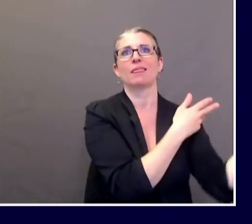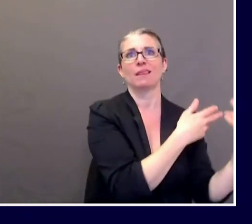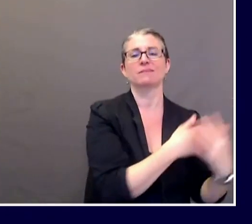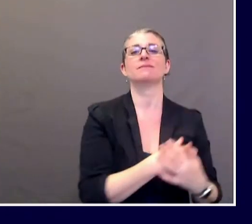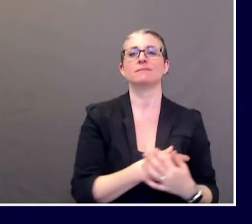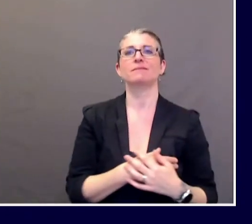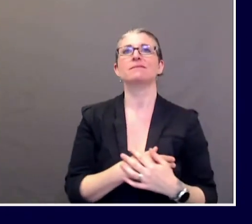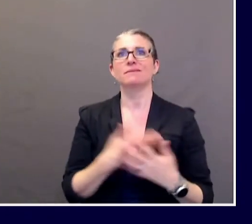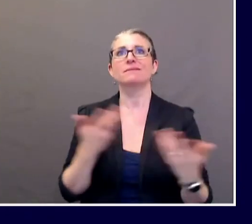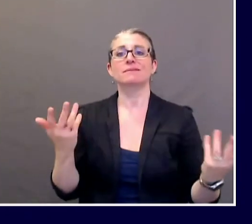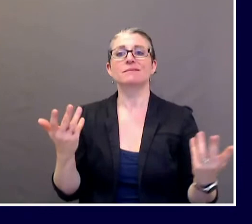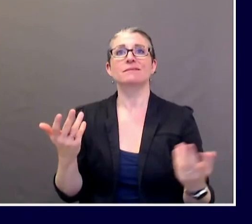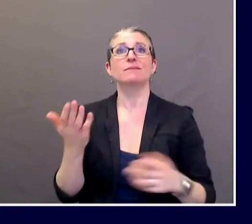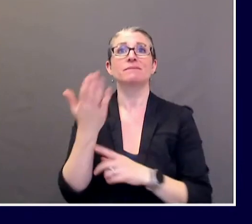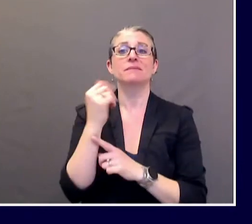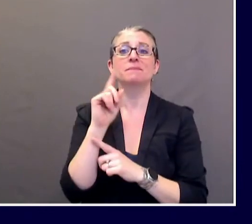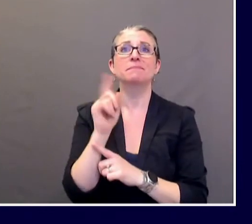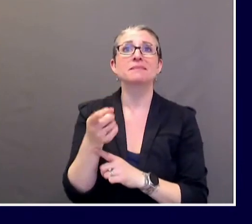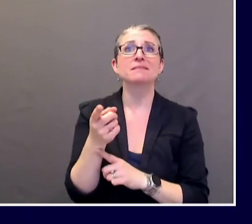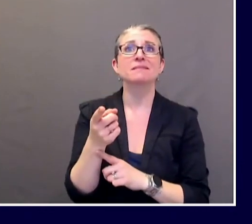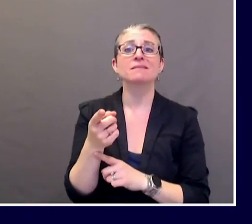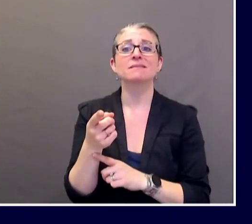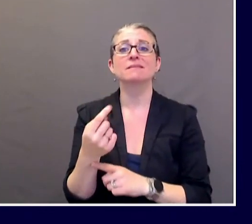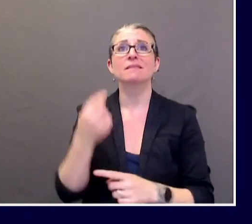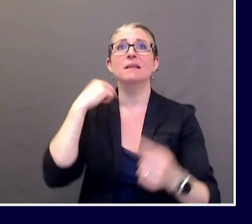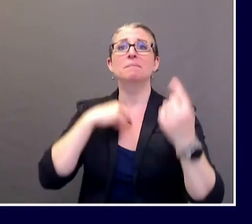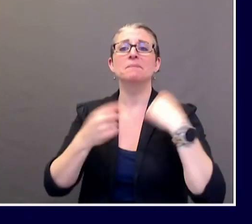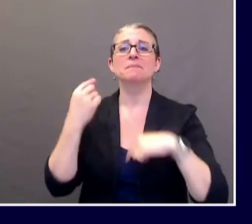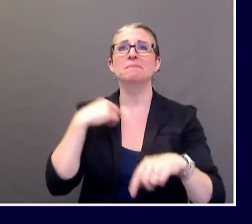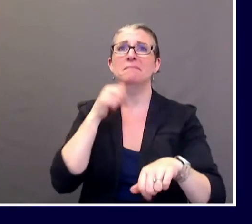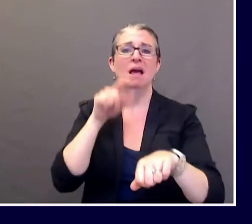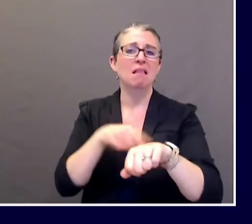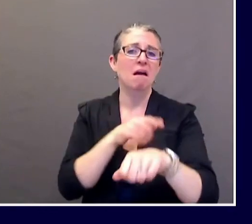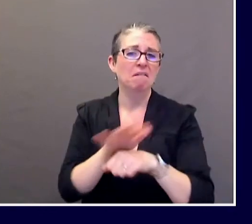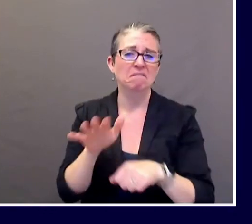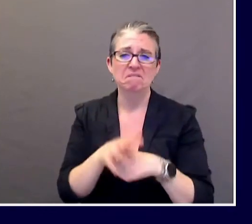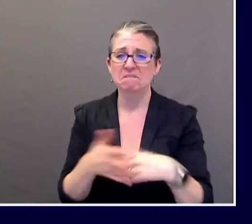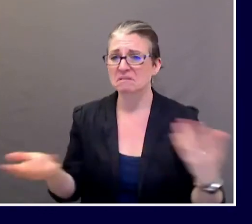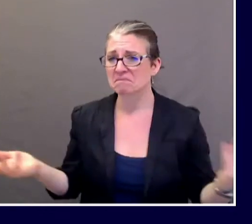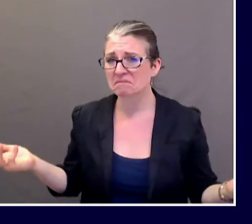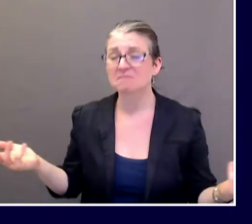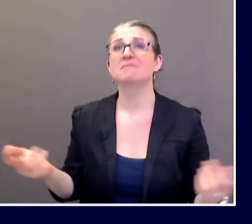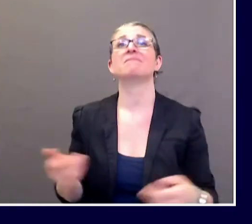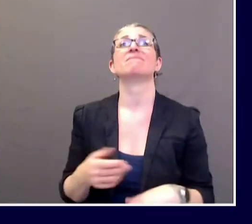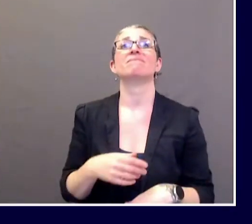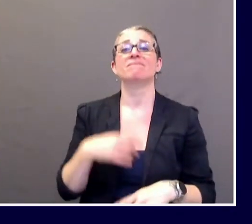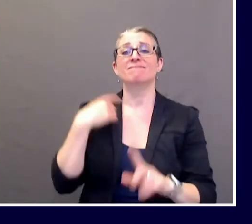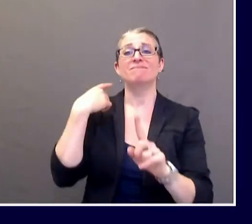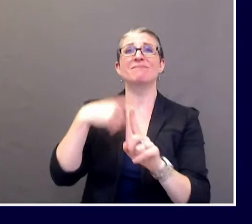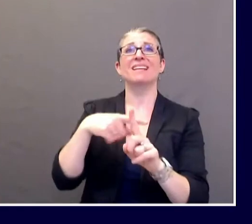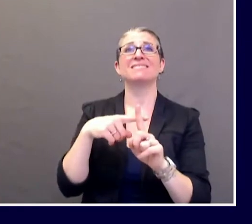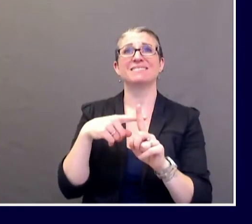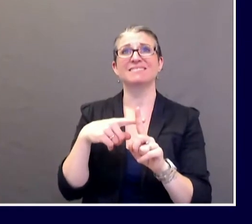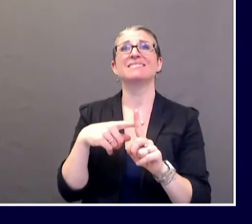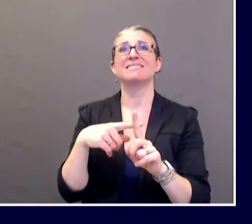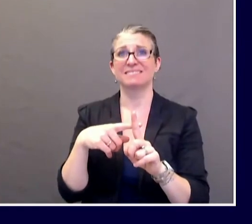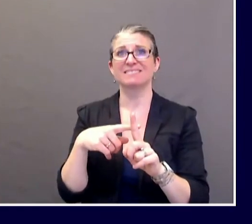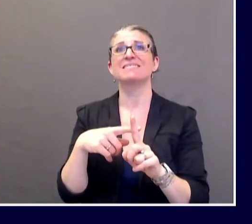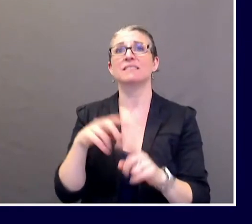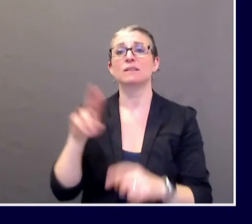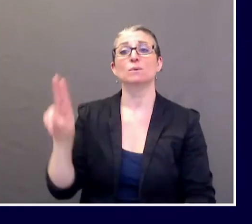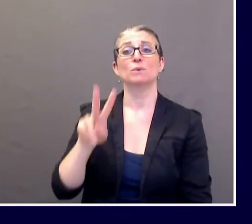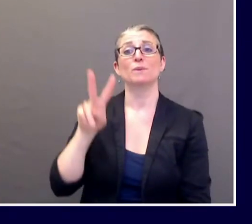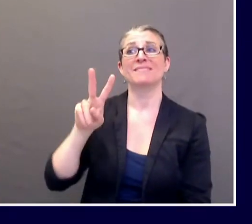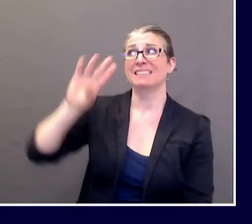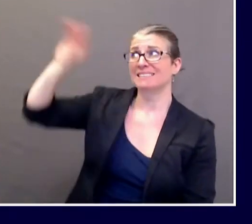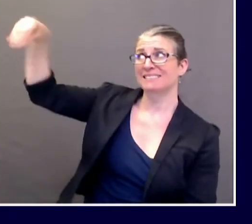one aerosol droplet to make anyone sick. And then the third is the possible effect of UV. So even a variant that may